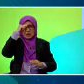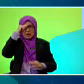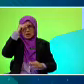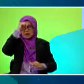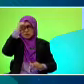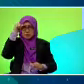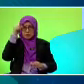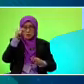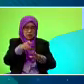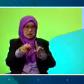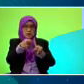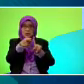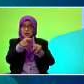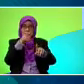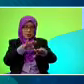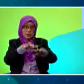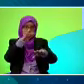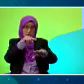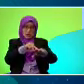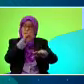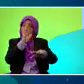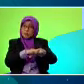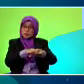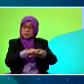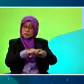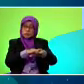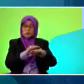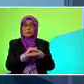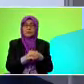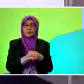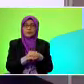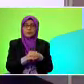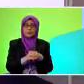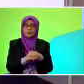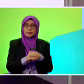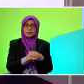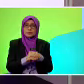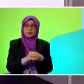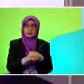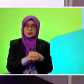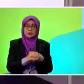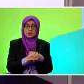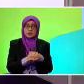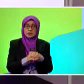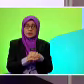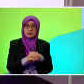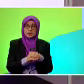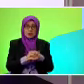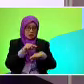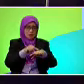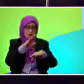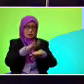this while I thought it was caused by mosquitoes. So mosquitoes are only bearing they carry